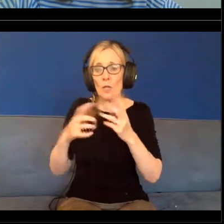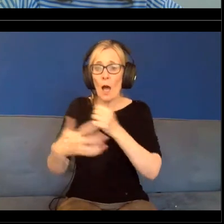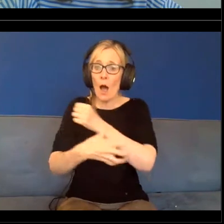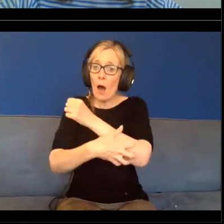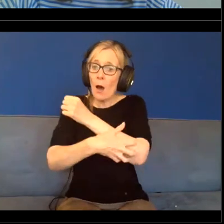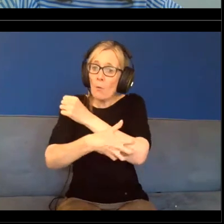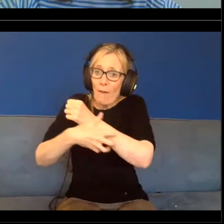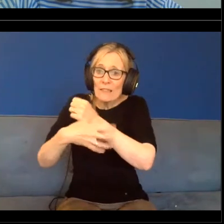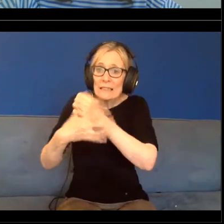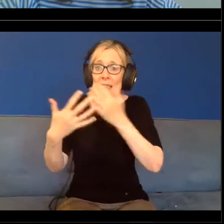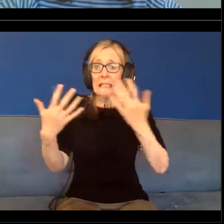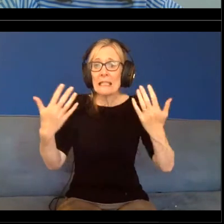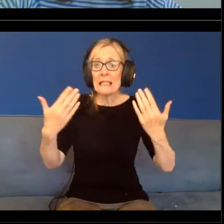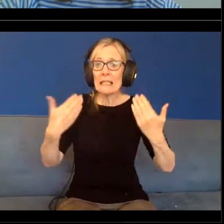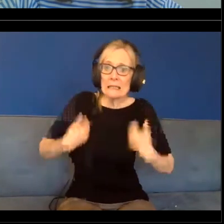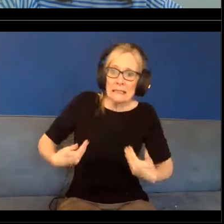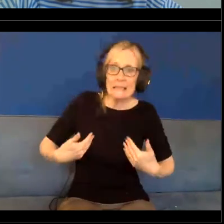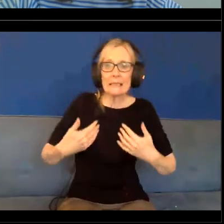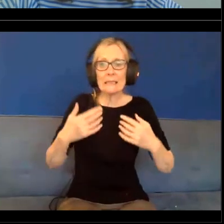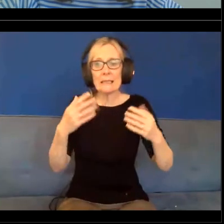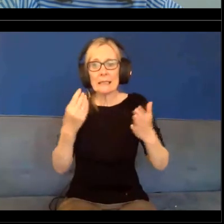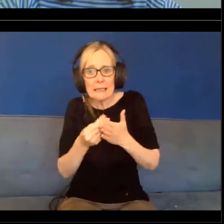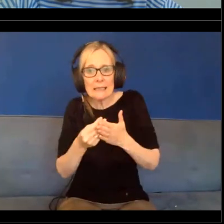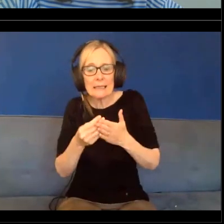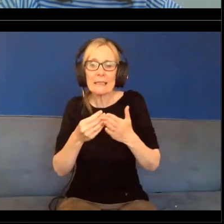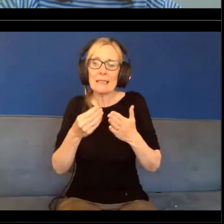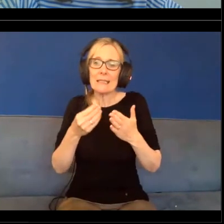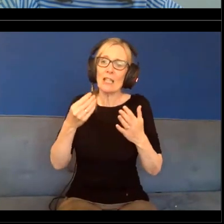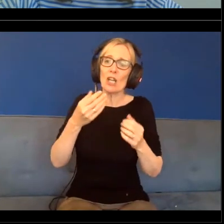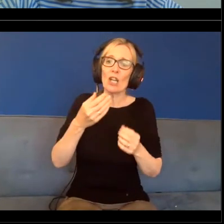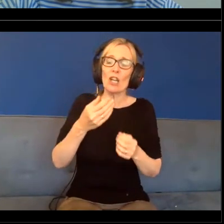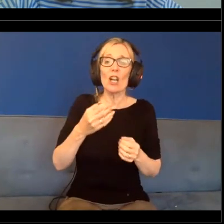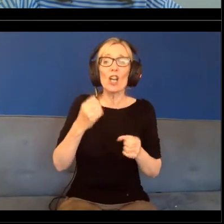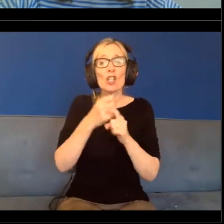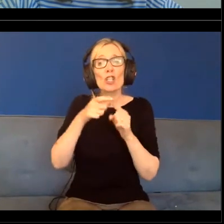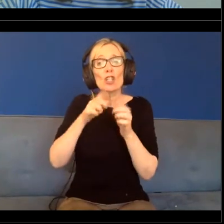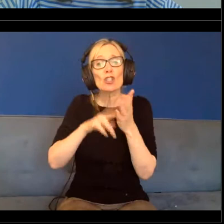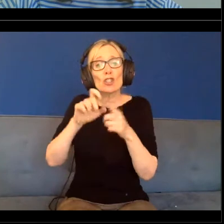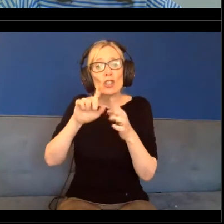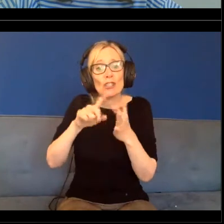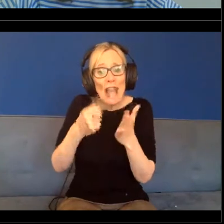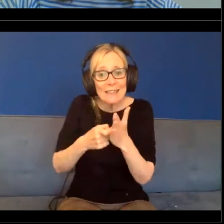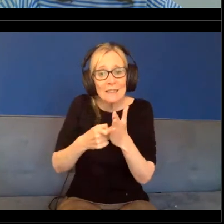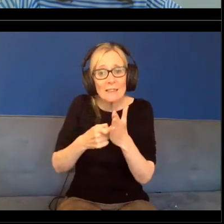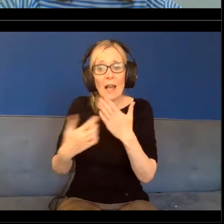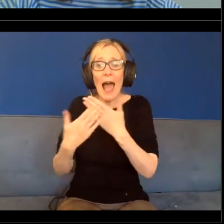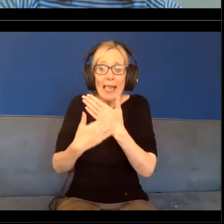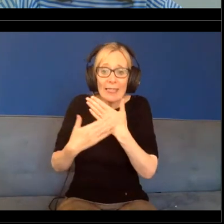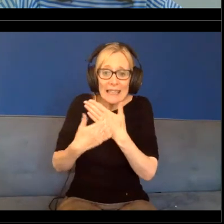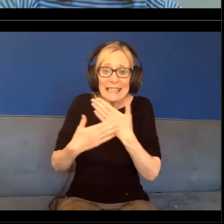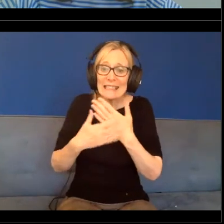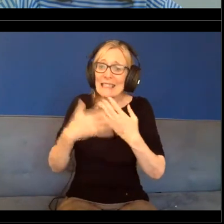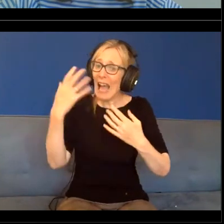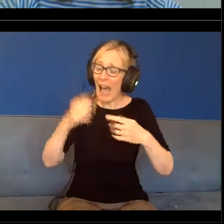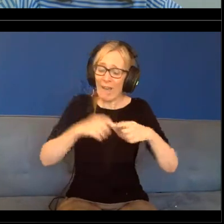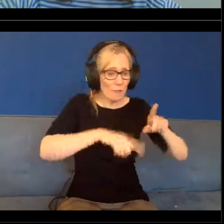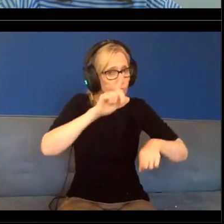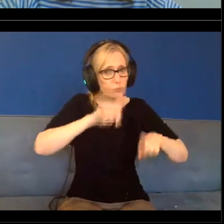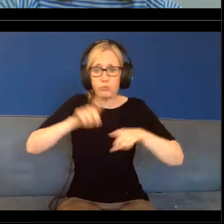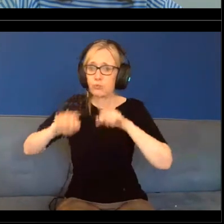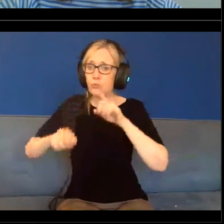levels, gender, ethnicity. Presumably there's lots of different aspects here as well.